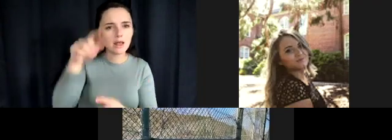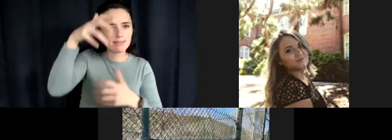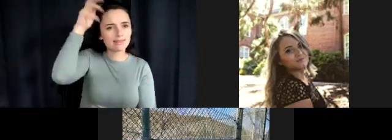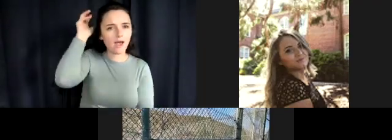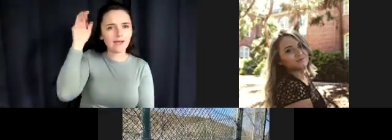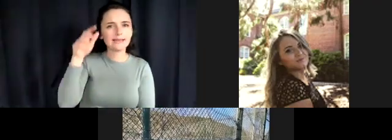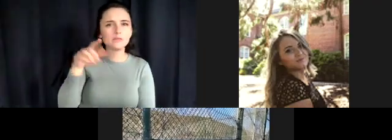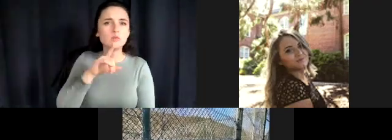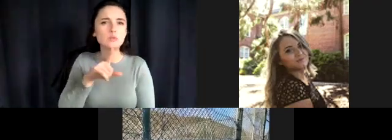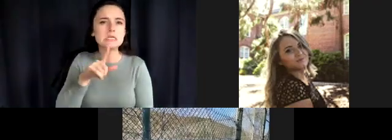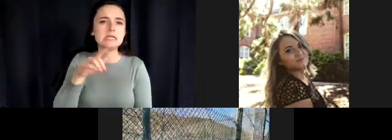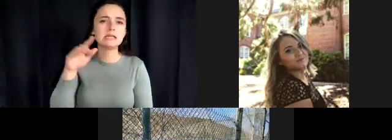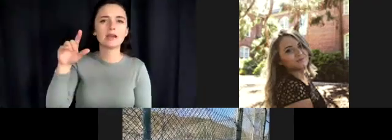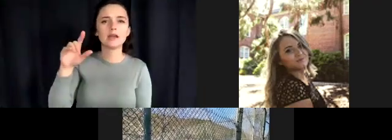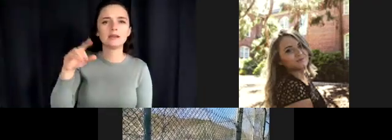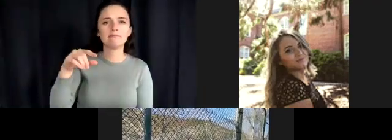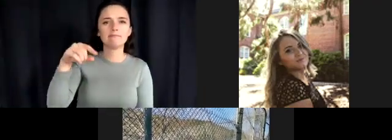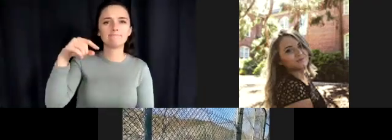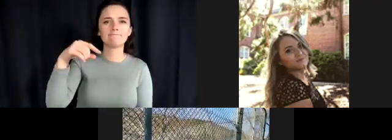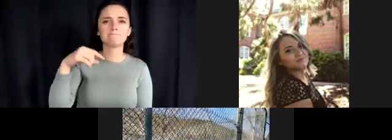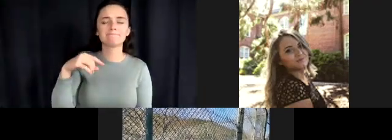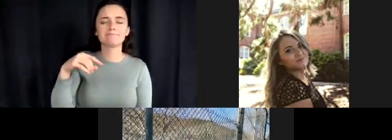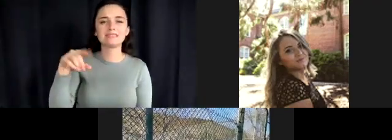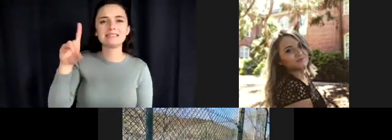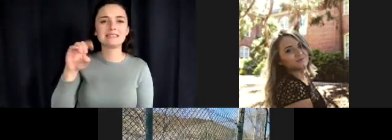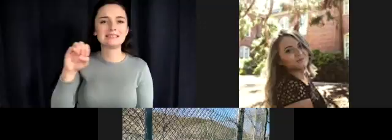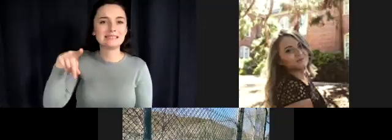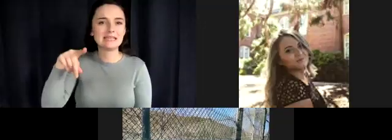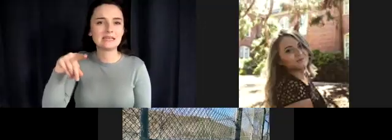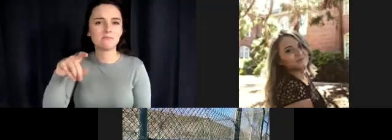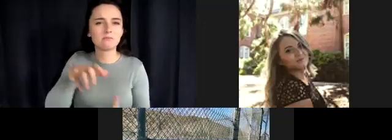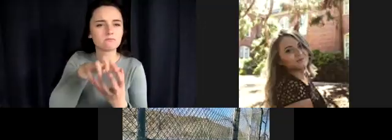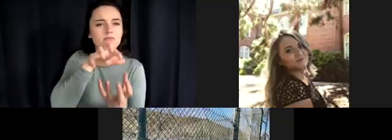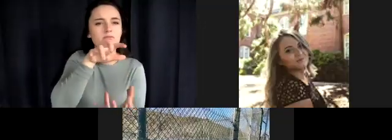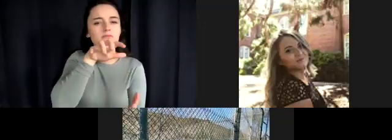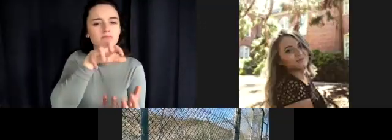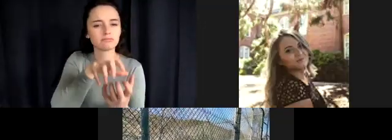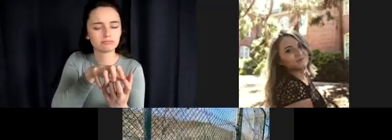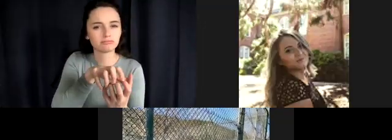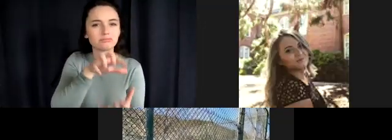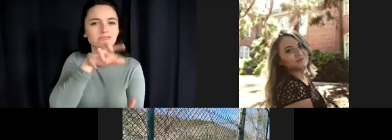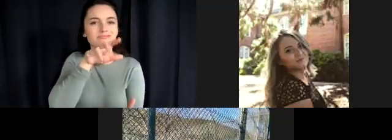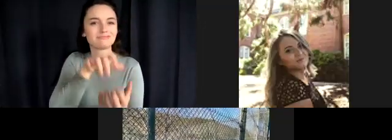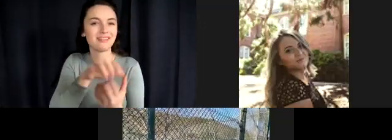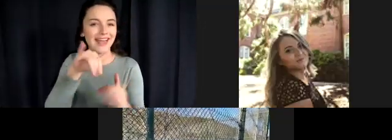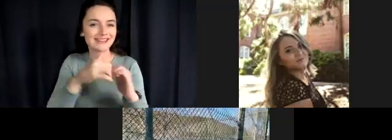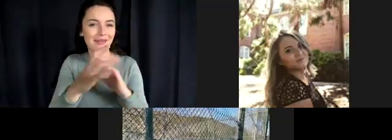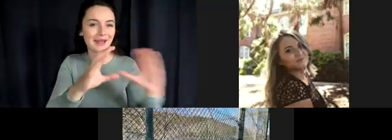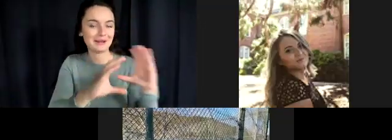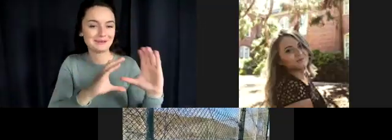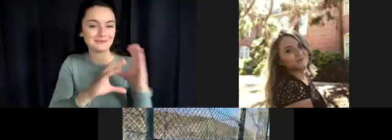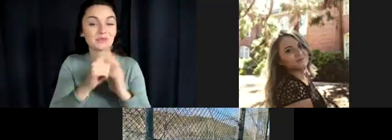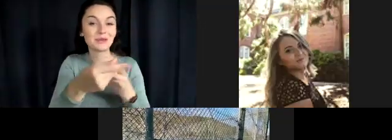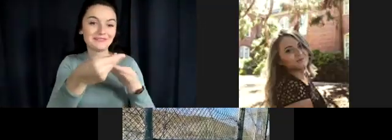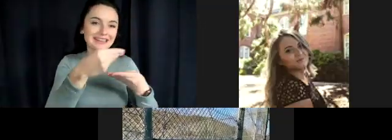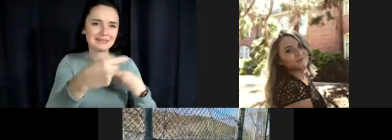also trying to make sure Rob still knows that he is the king of the savannah. Even though you're feeding me, I'm